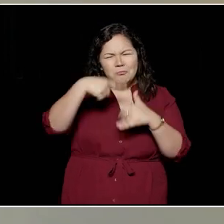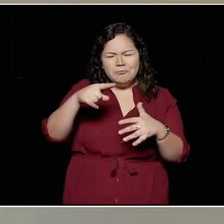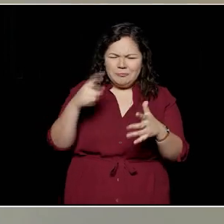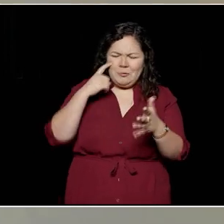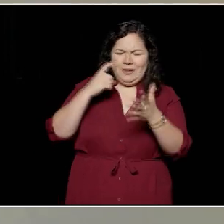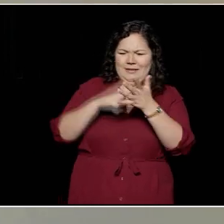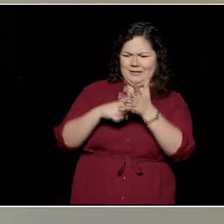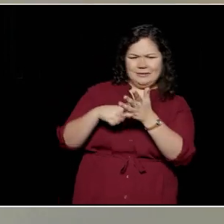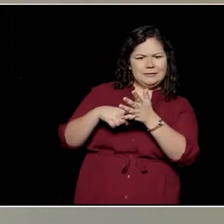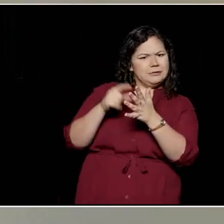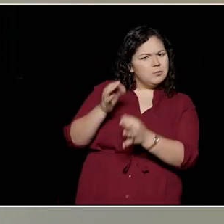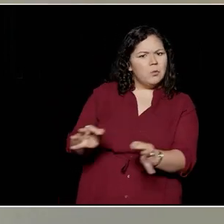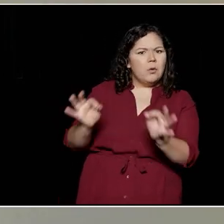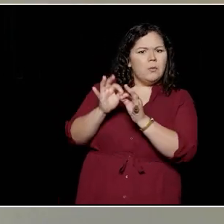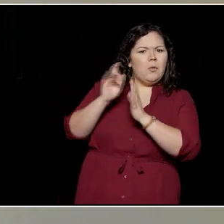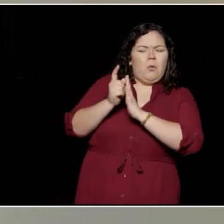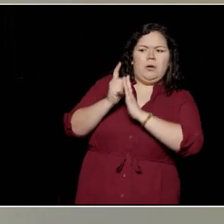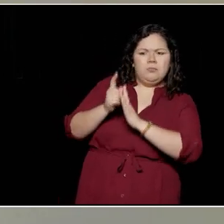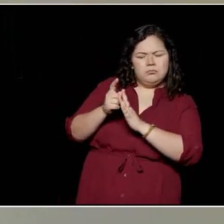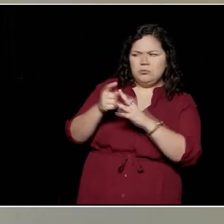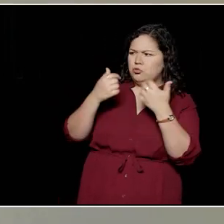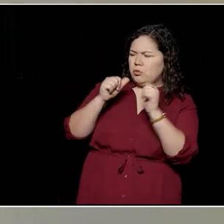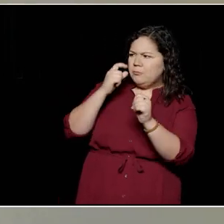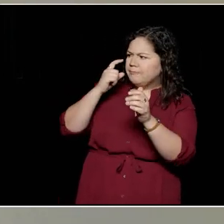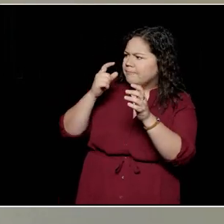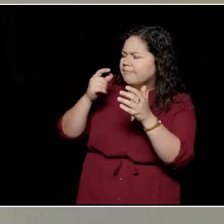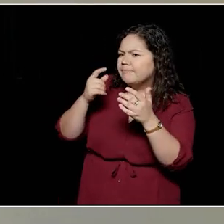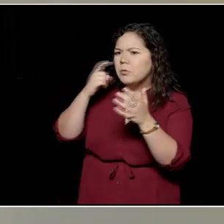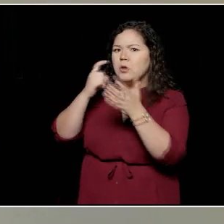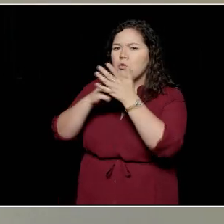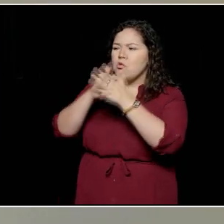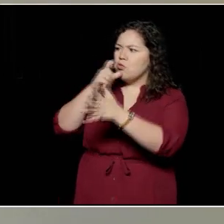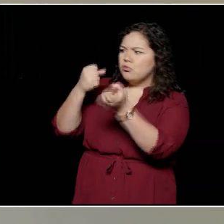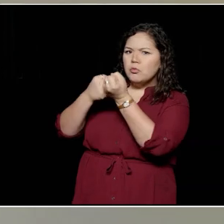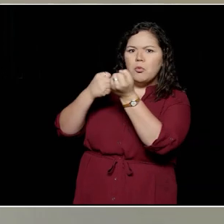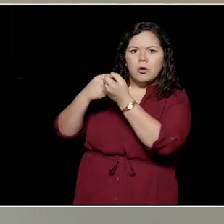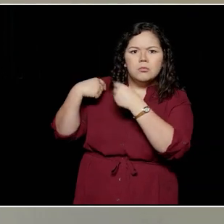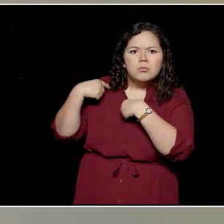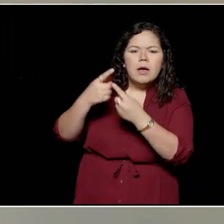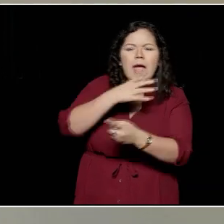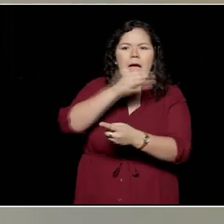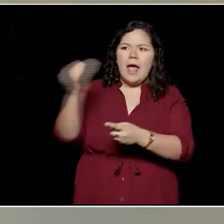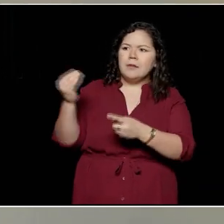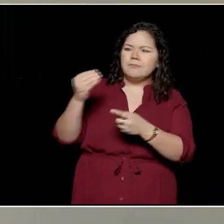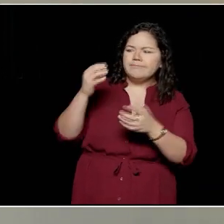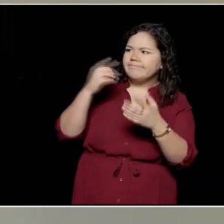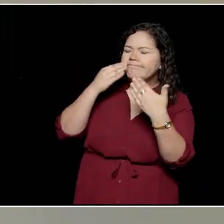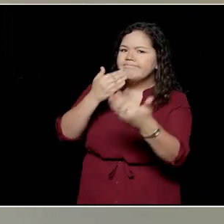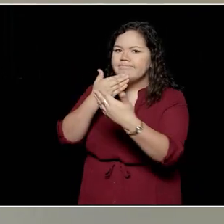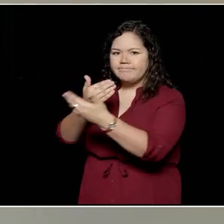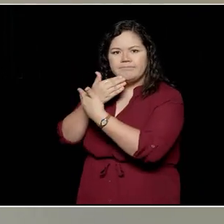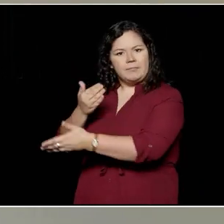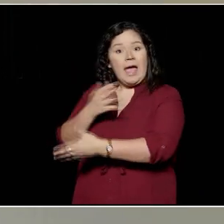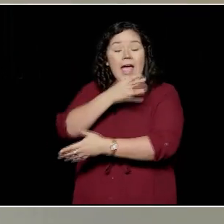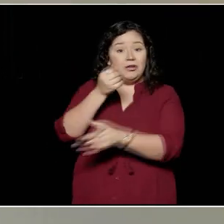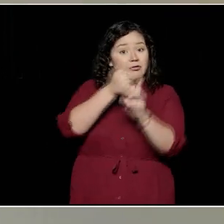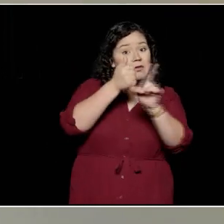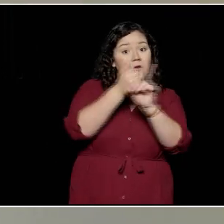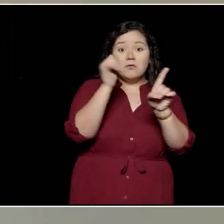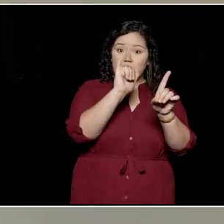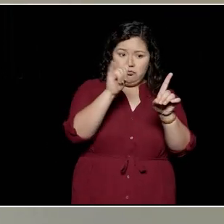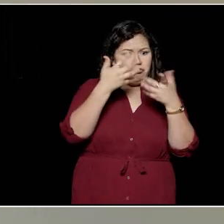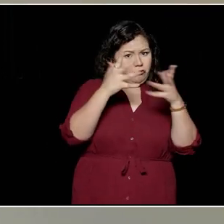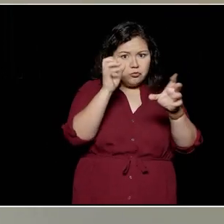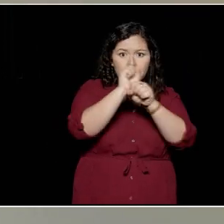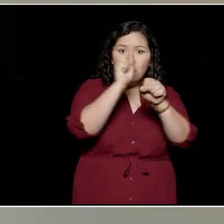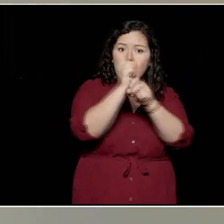time to celebrate this milestone achievement, to thank those who've helped you along the way, and to reward yourself somehow for all the hard